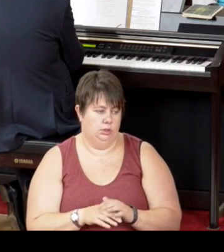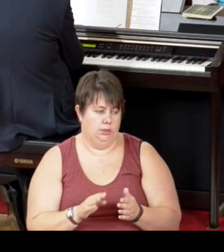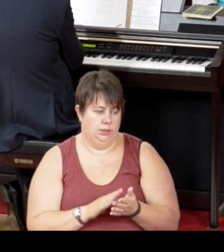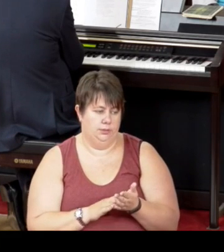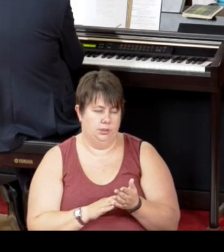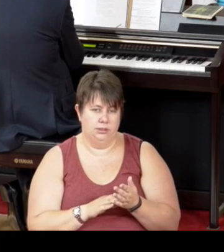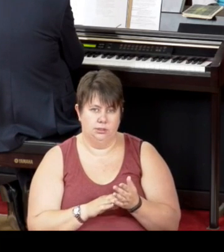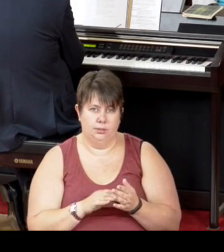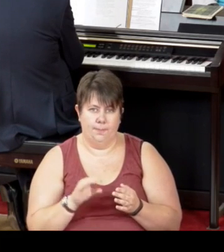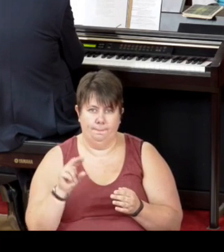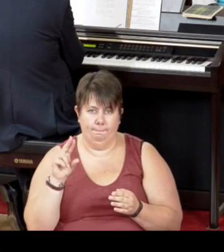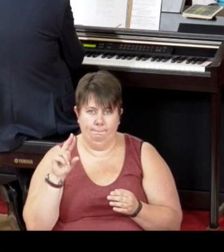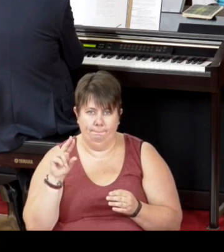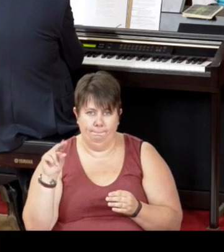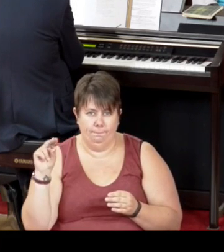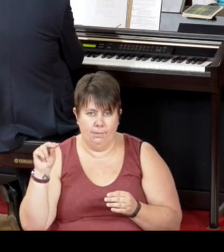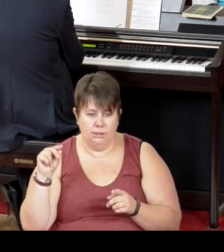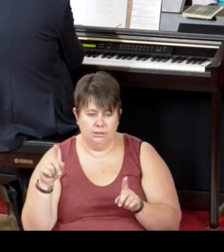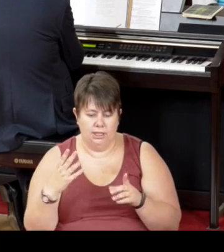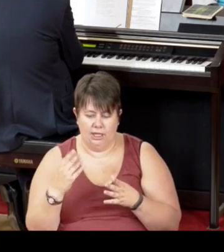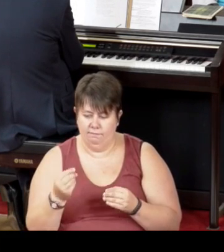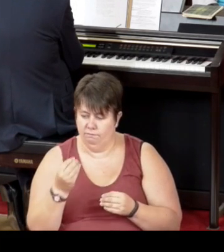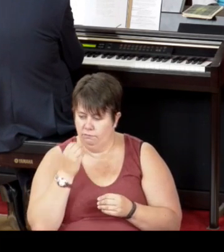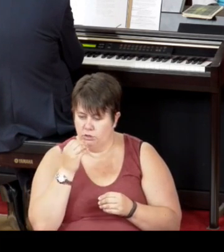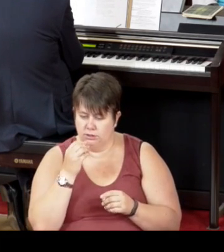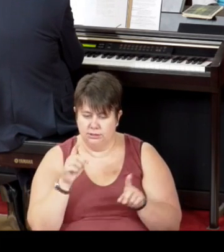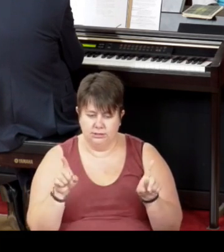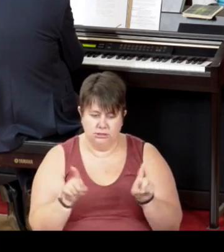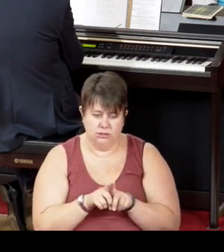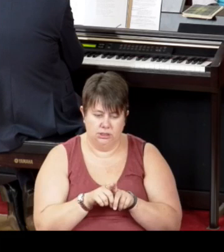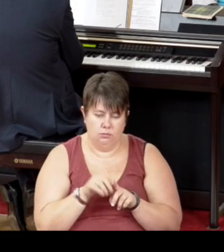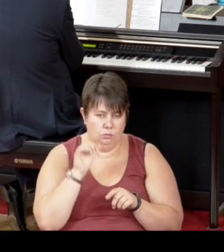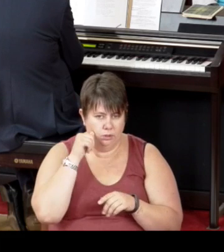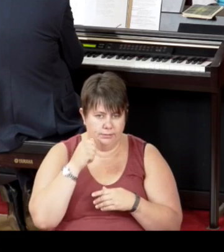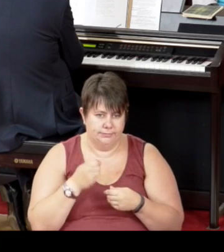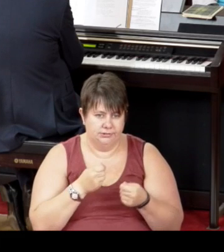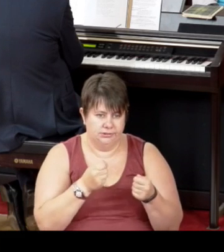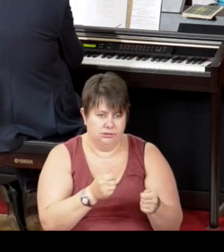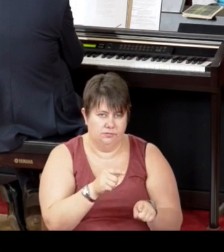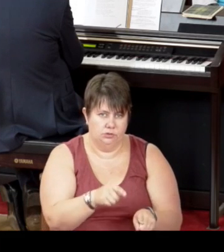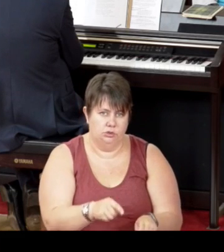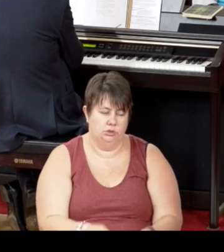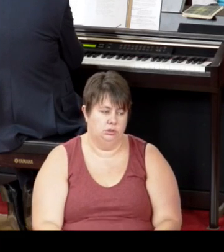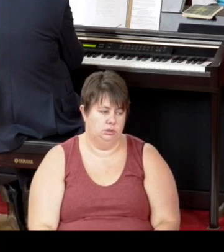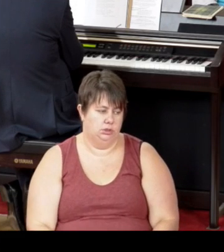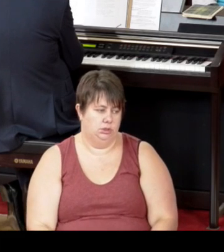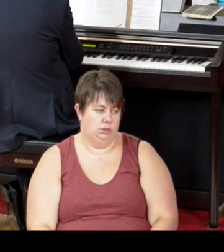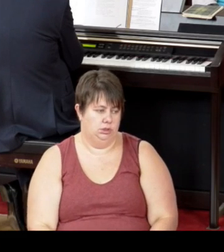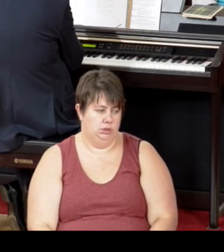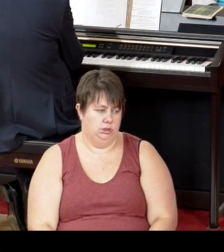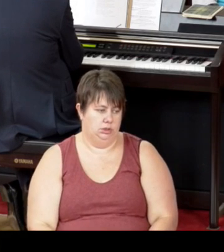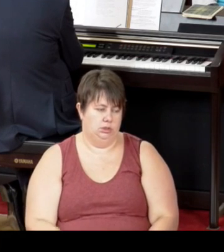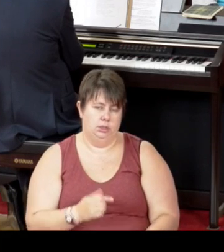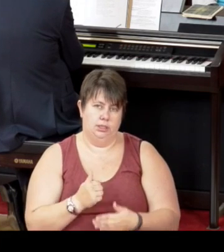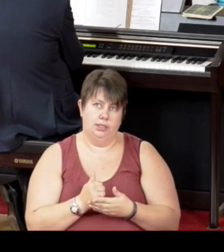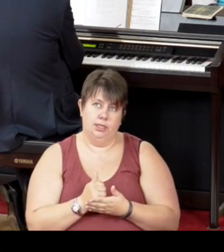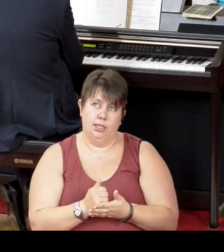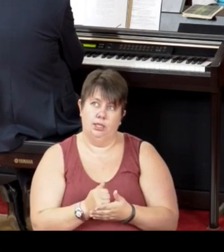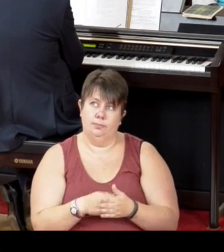for." So may they be provided for, Lord. And may you help us as your